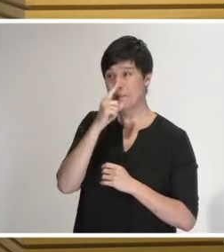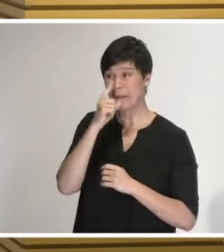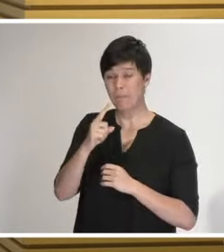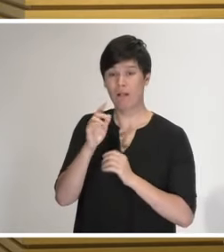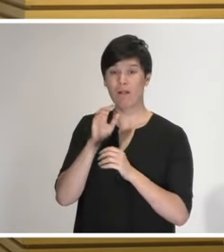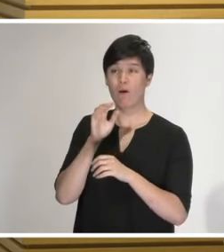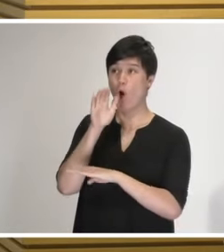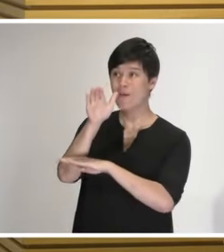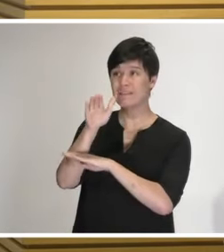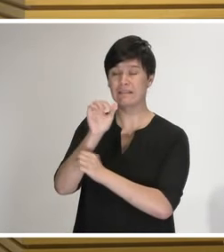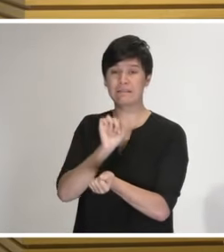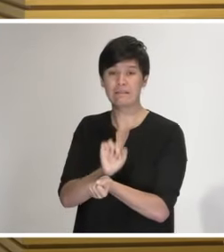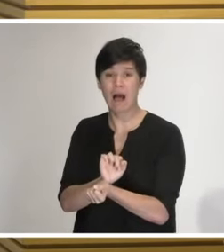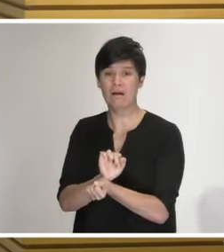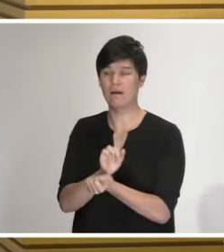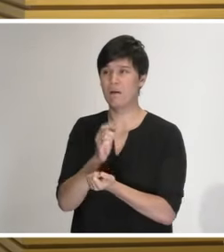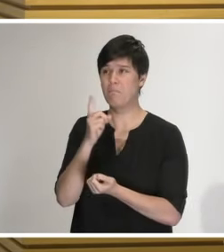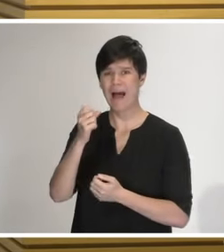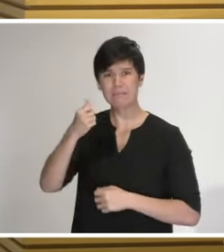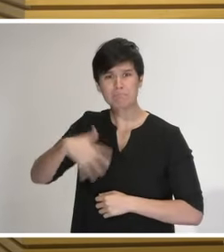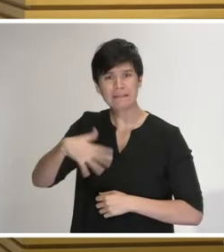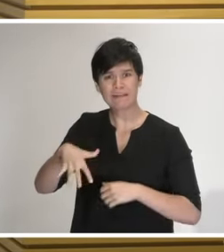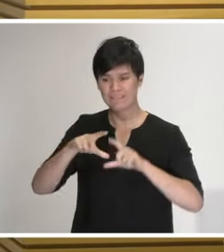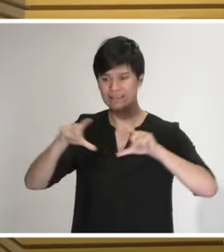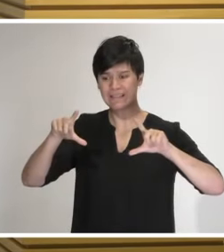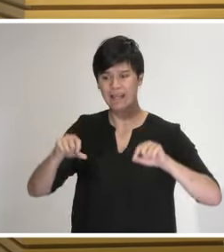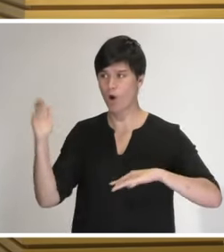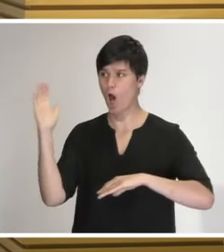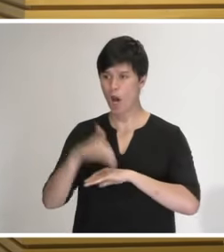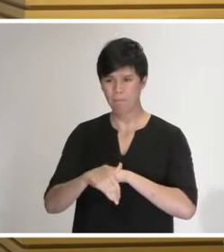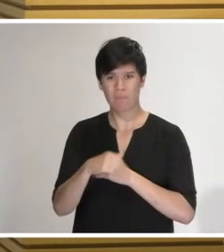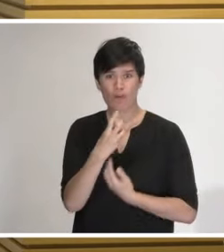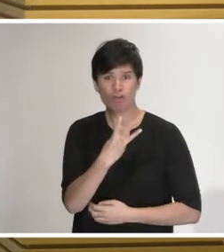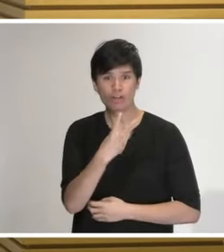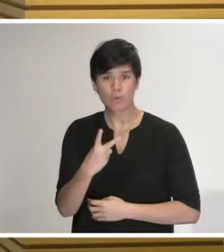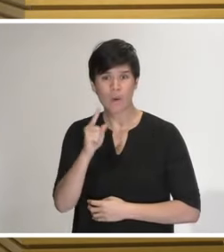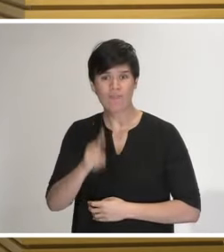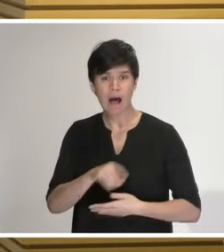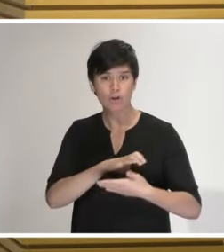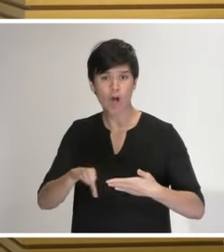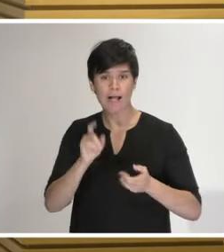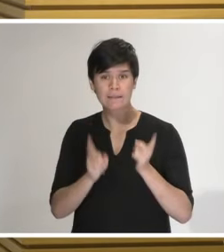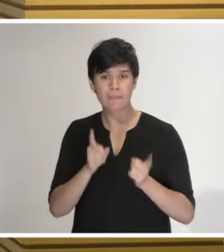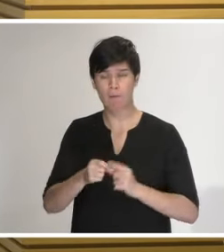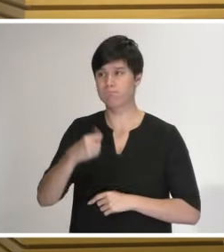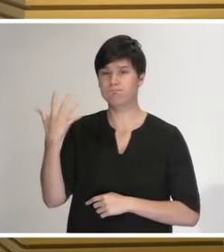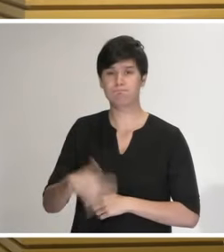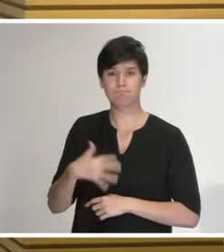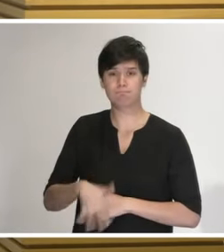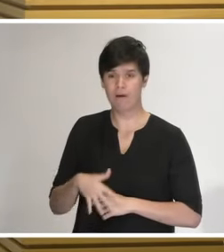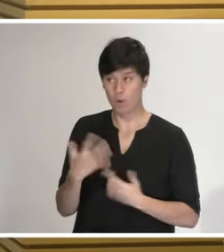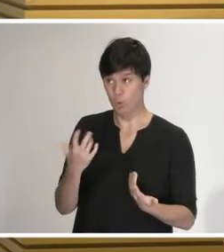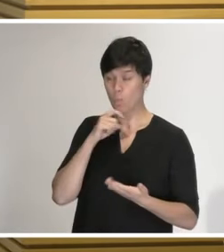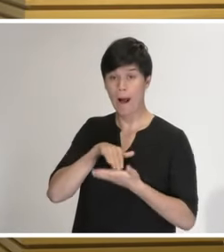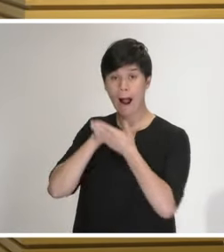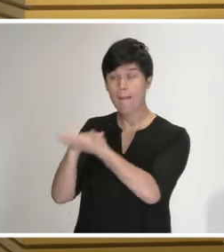seats? You know, some flights are $32,000 US. What are you doing to help Kiwis get home? So that's something that there's an